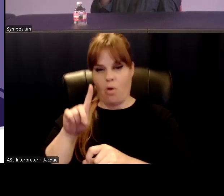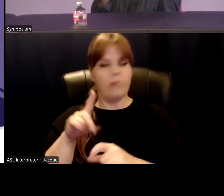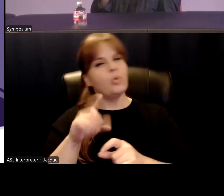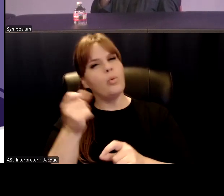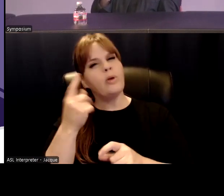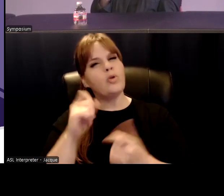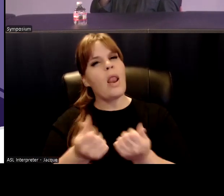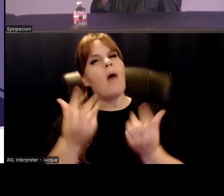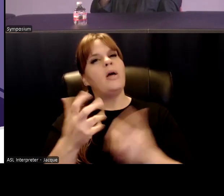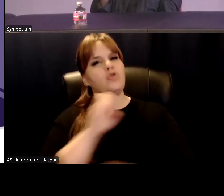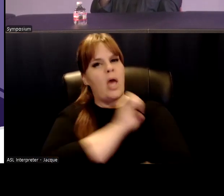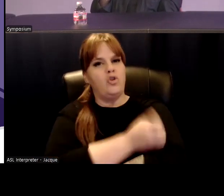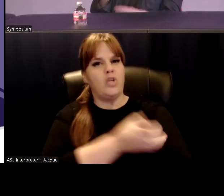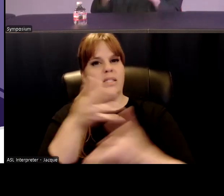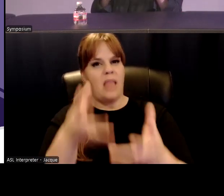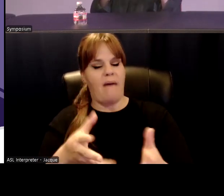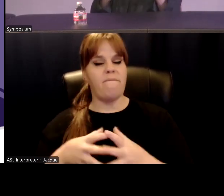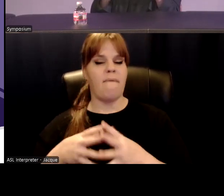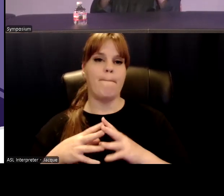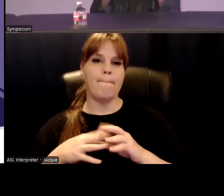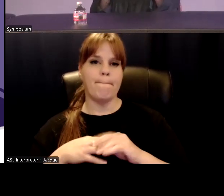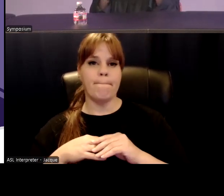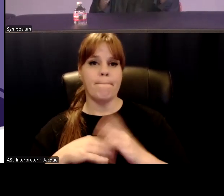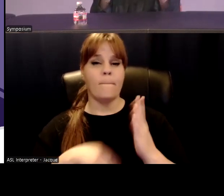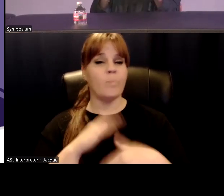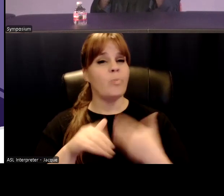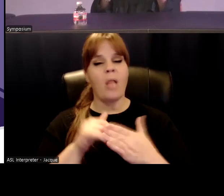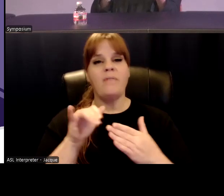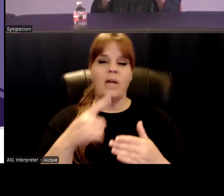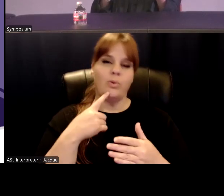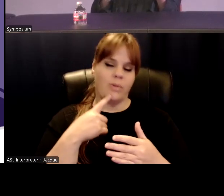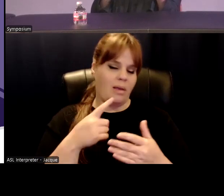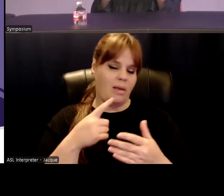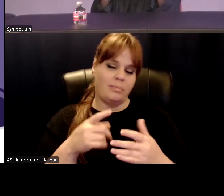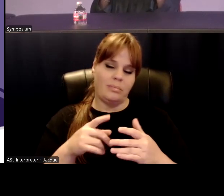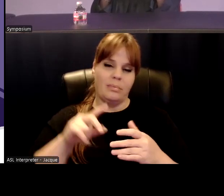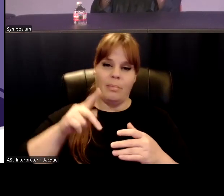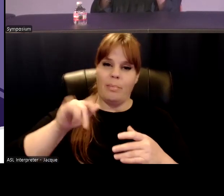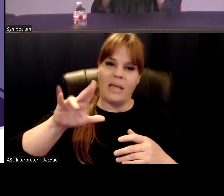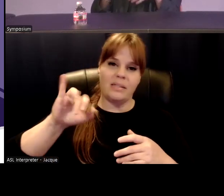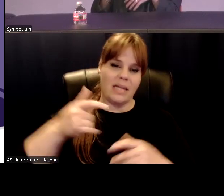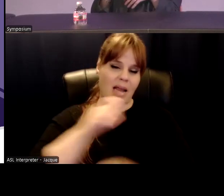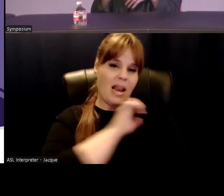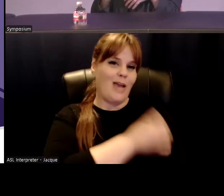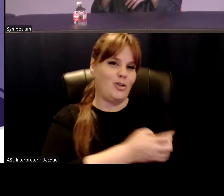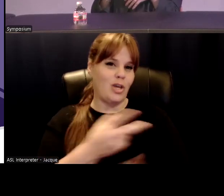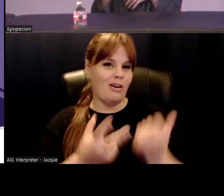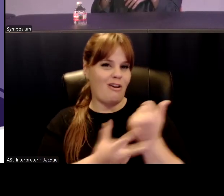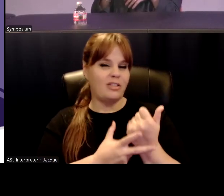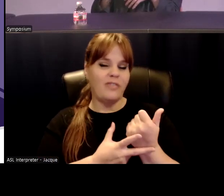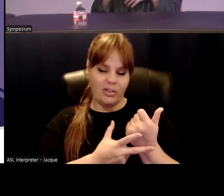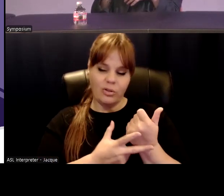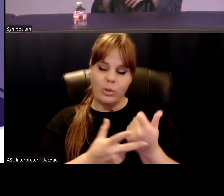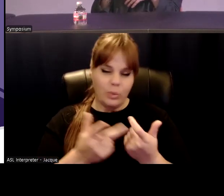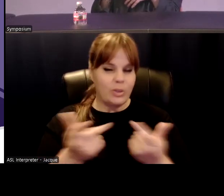energy you have left. All that goes to say that, pacing and energy conservation is a large part of